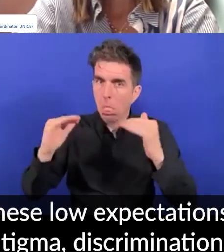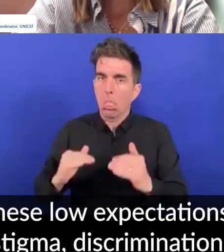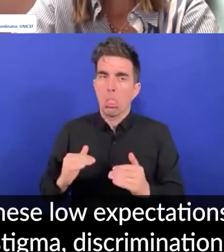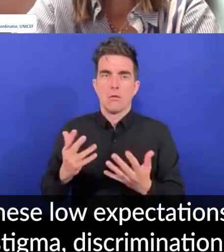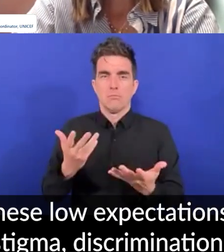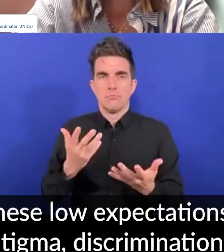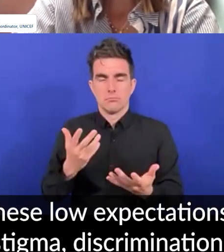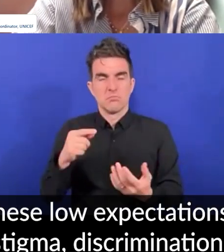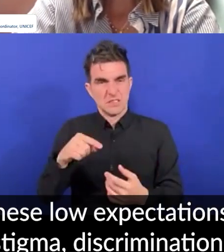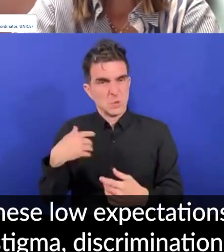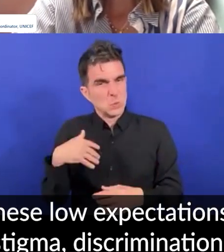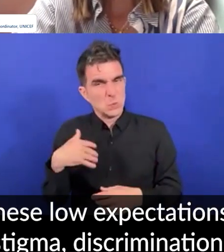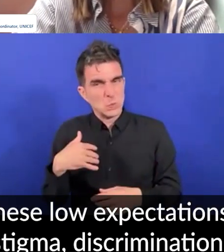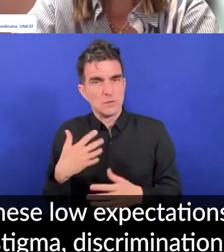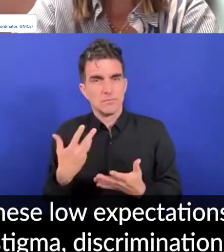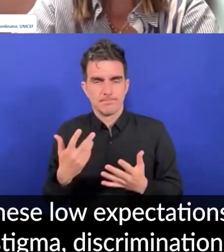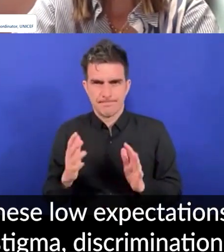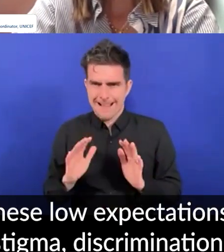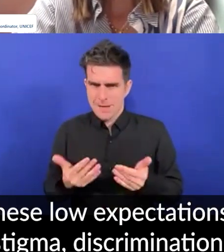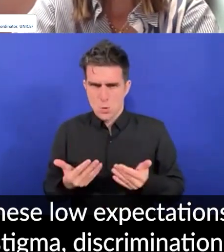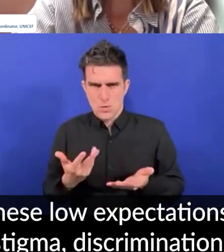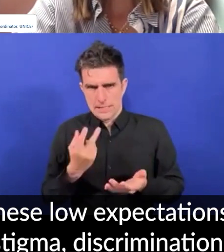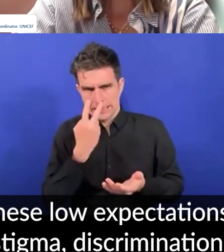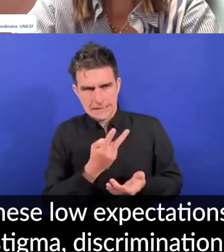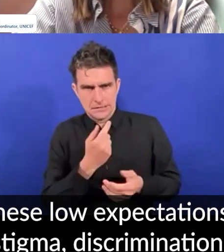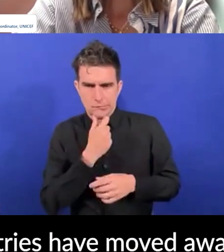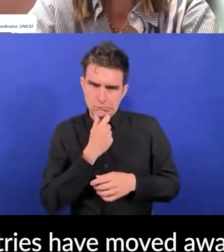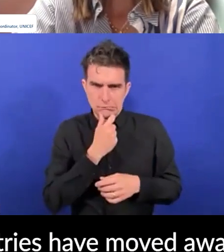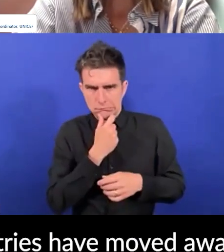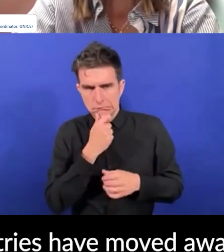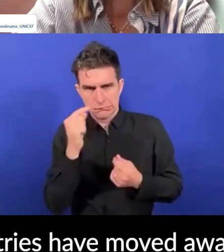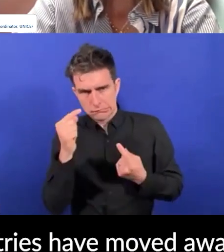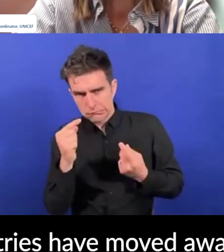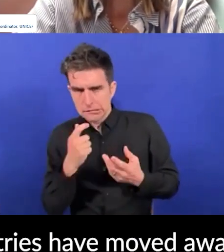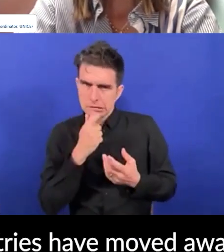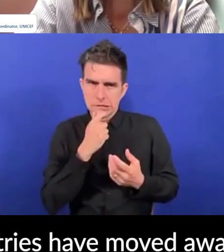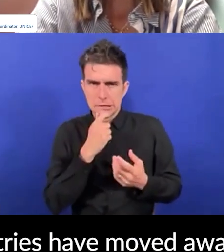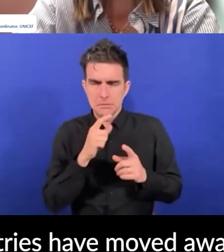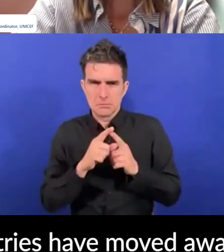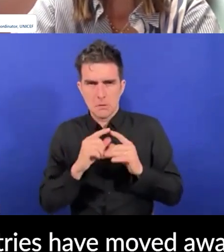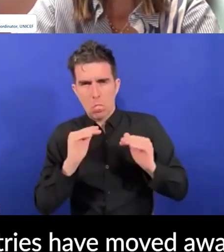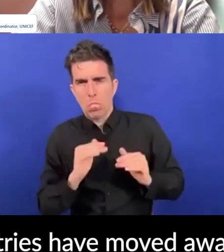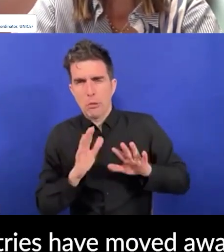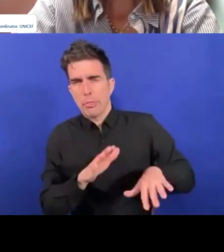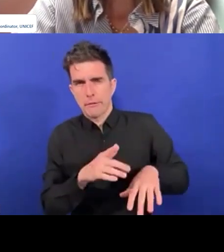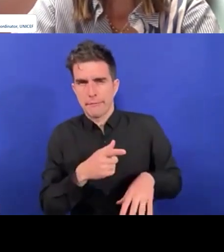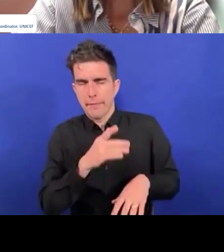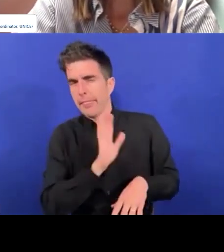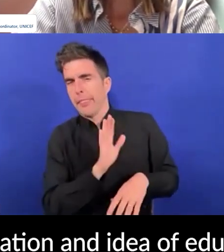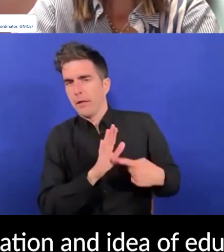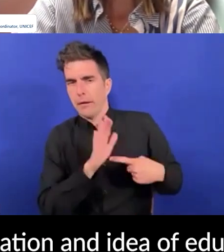behaviors, these low expectation, stigma, discrimination, many countries have moved away from this